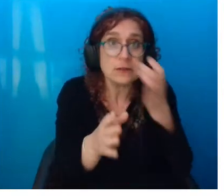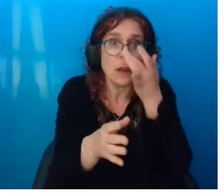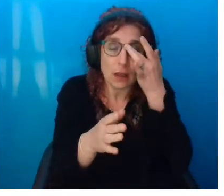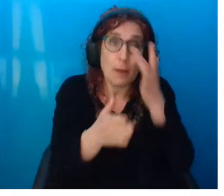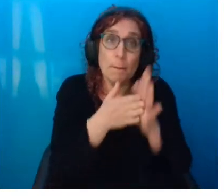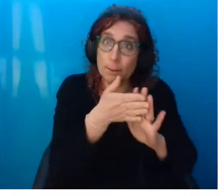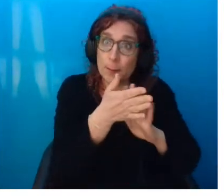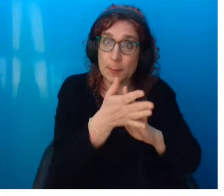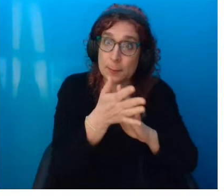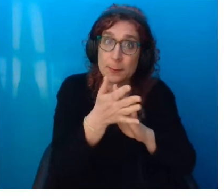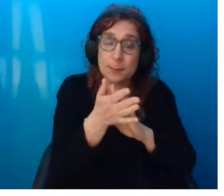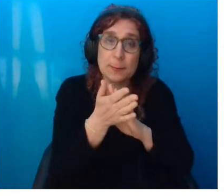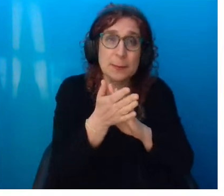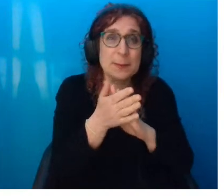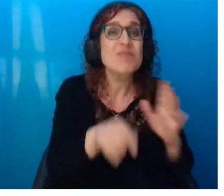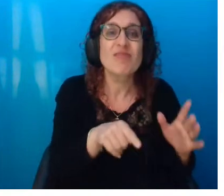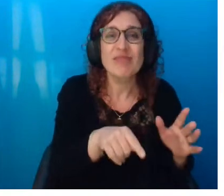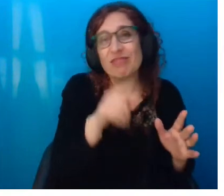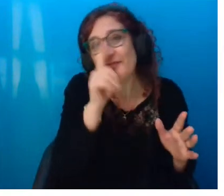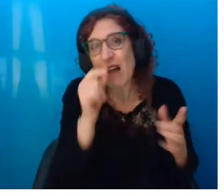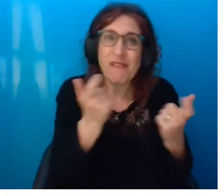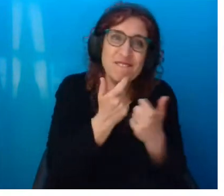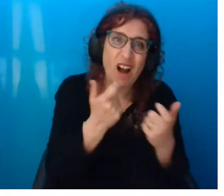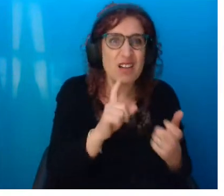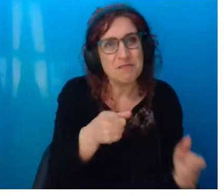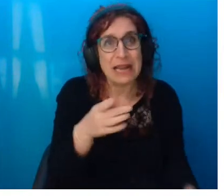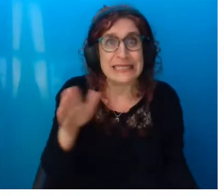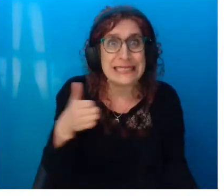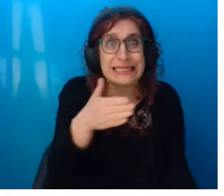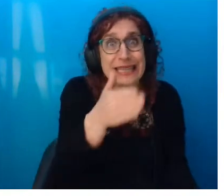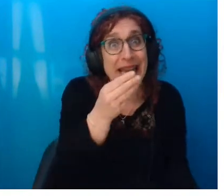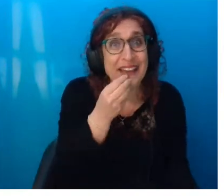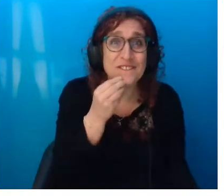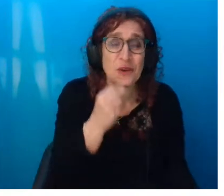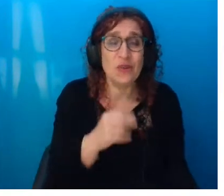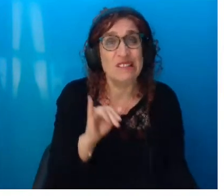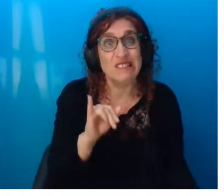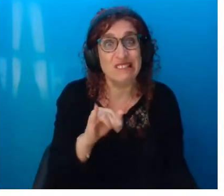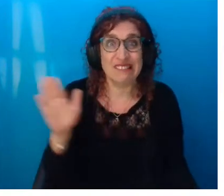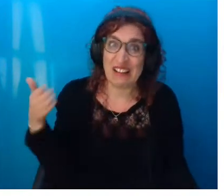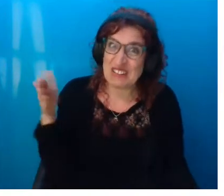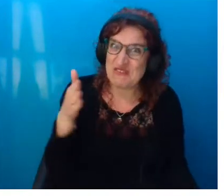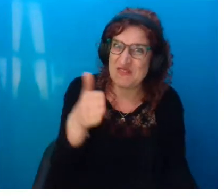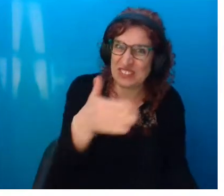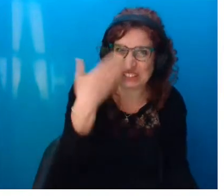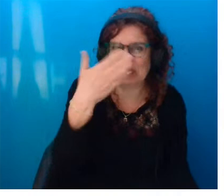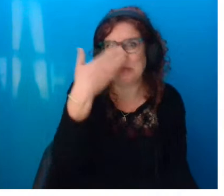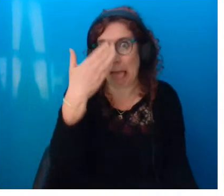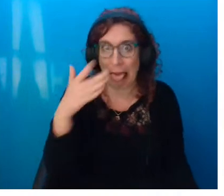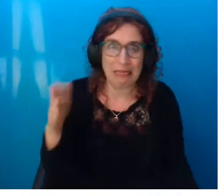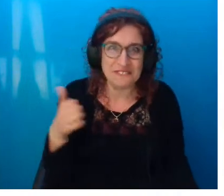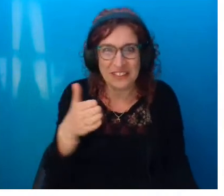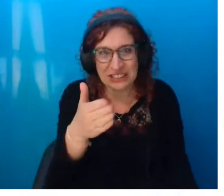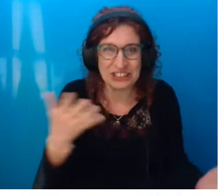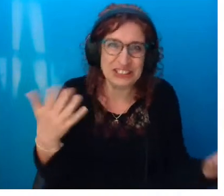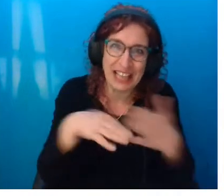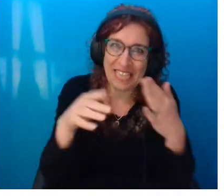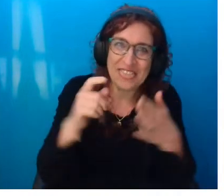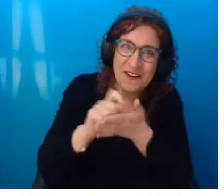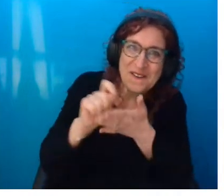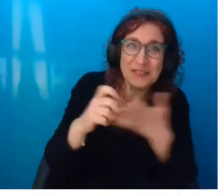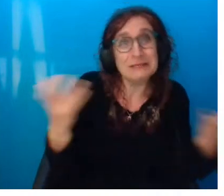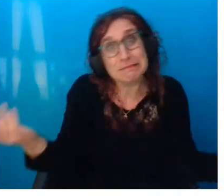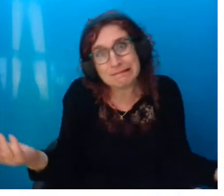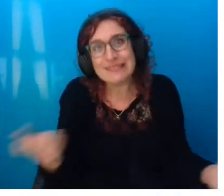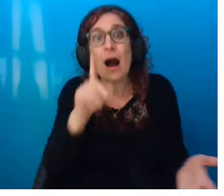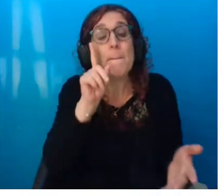this. Not very pleasant if you're doing seafood at the first clinic visit of the day, stinks out your clinic room. But it's very useful in certain